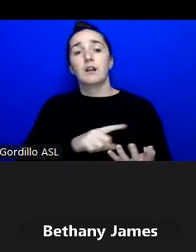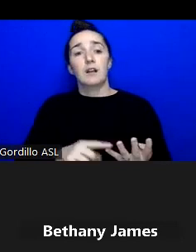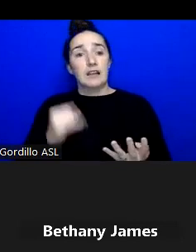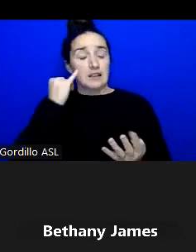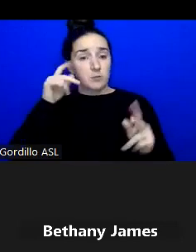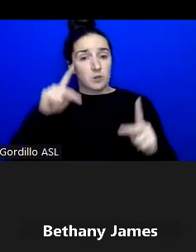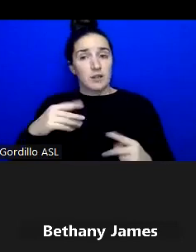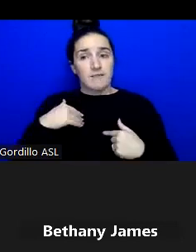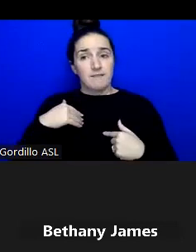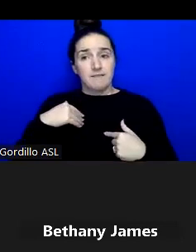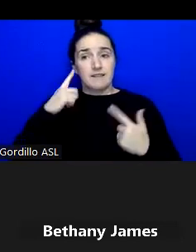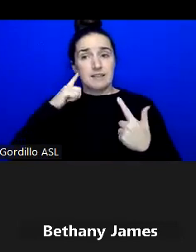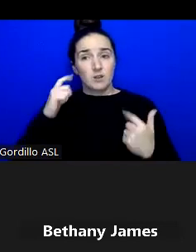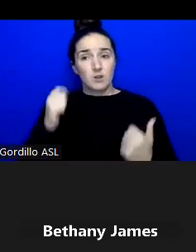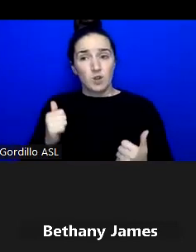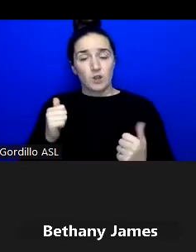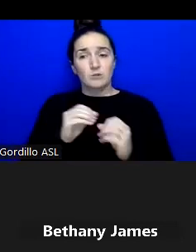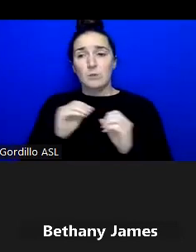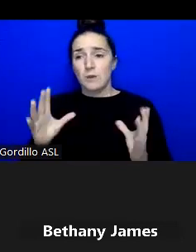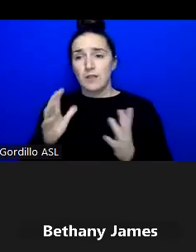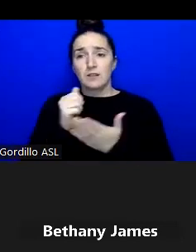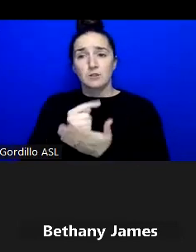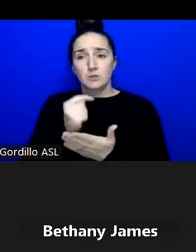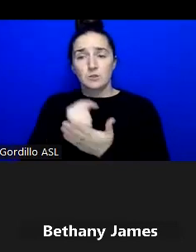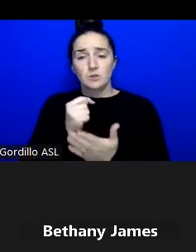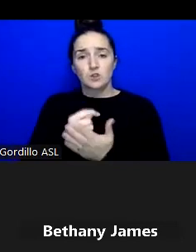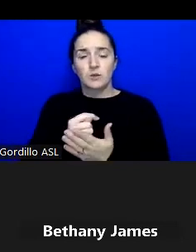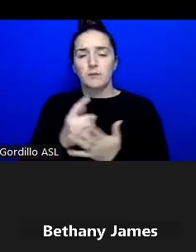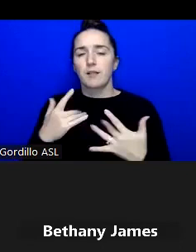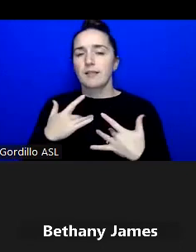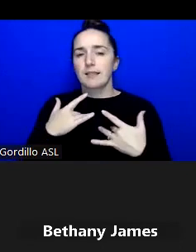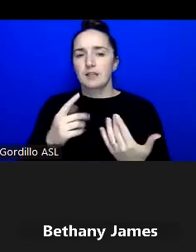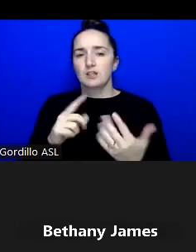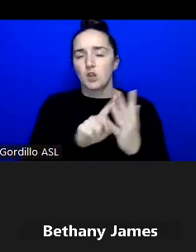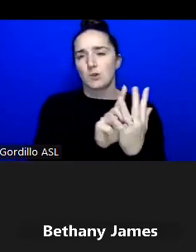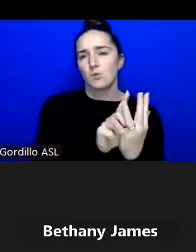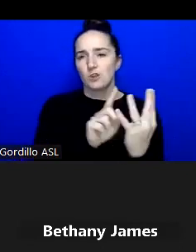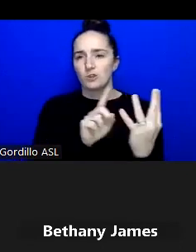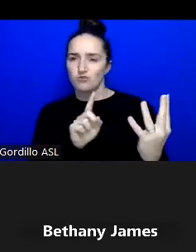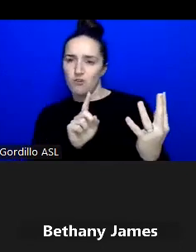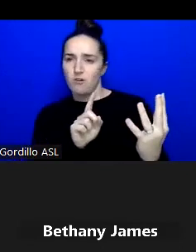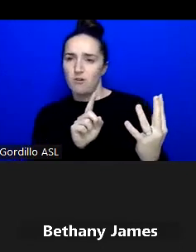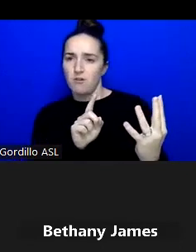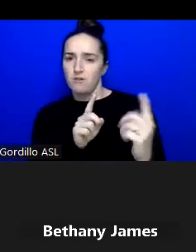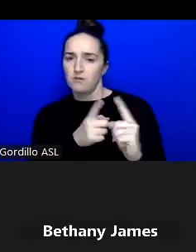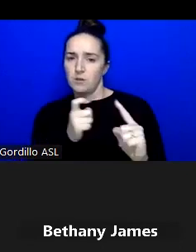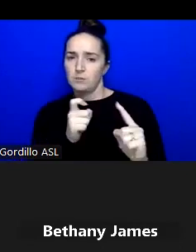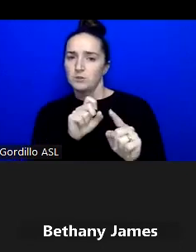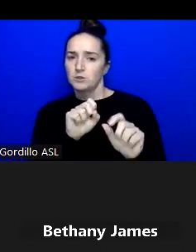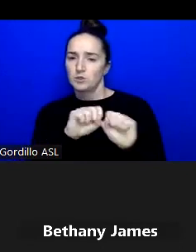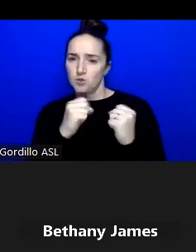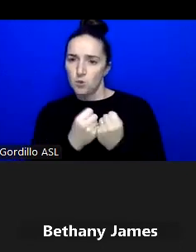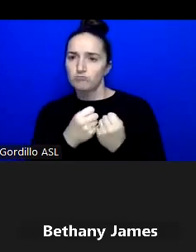untreated, they are more likely to begin to withdraw from social situations. Not everybody, but a lot of folks that